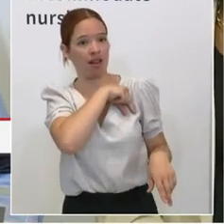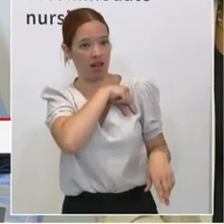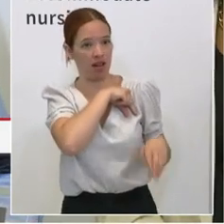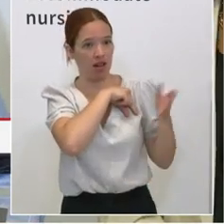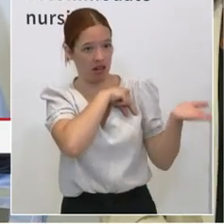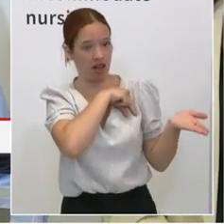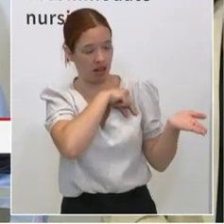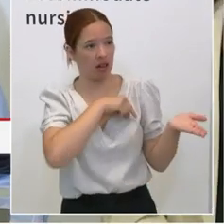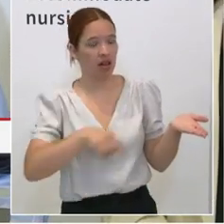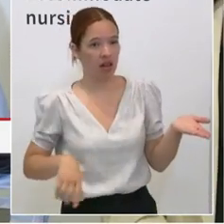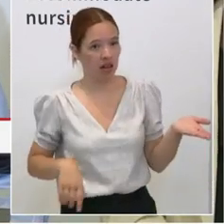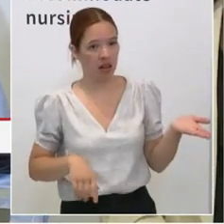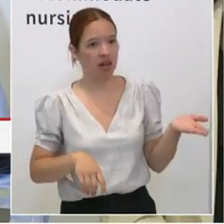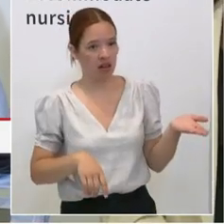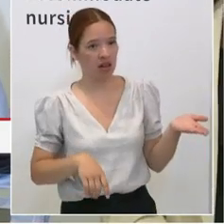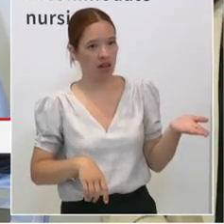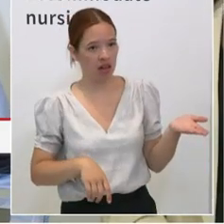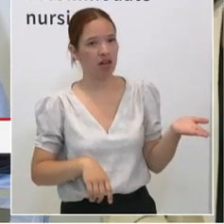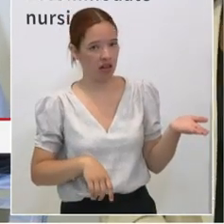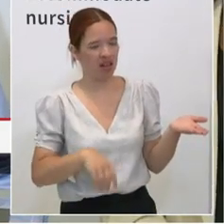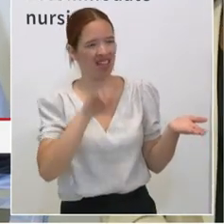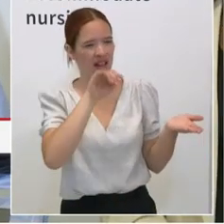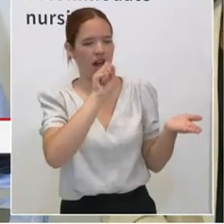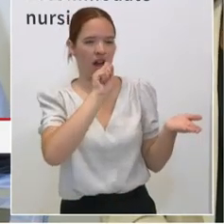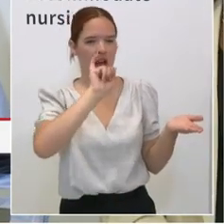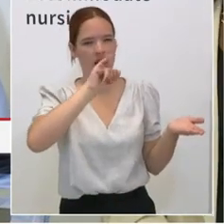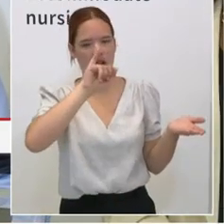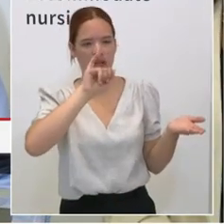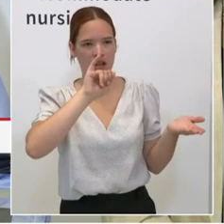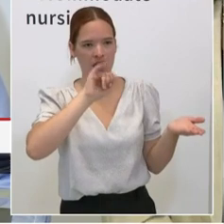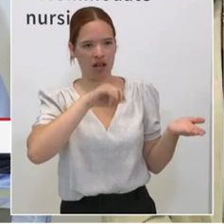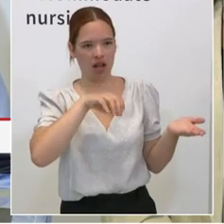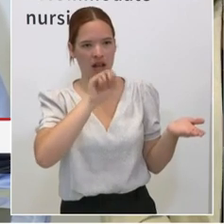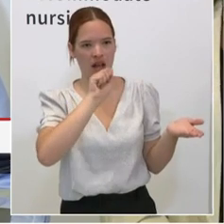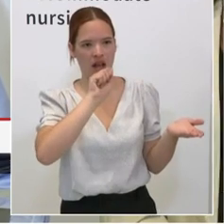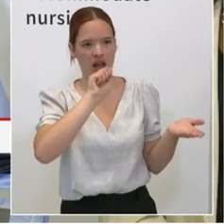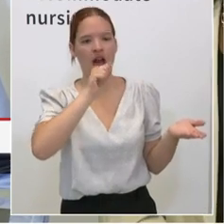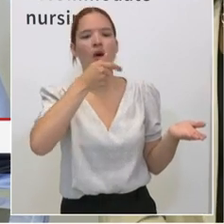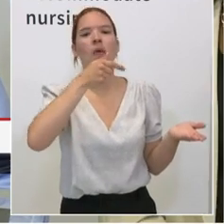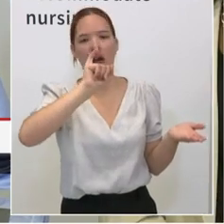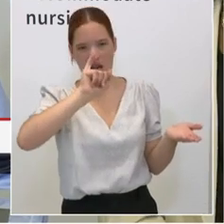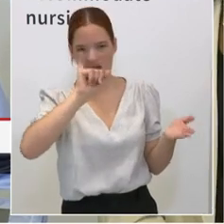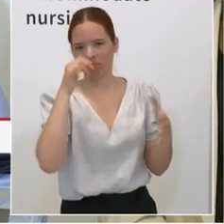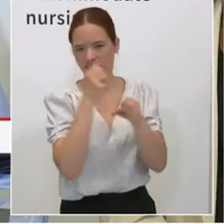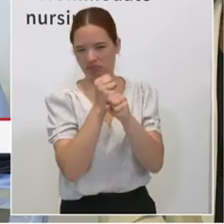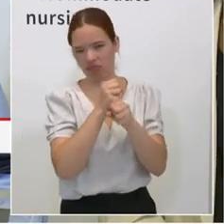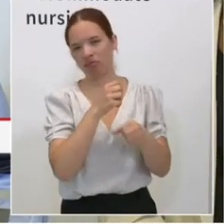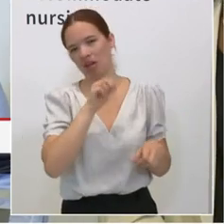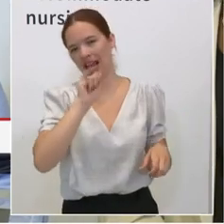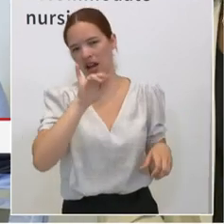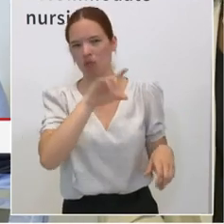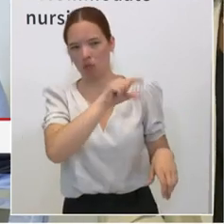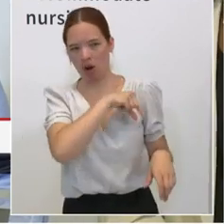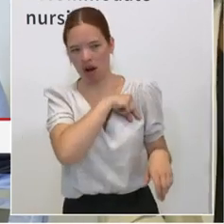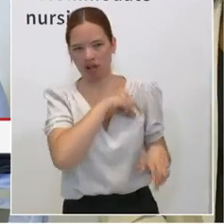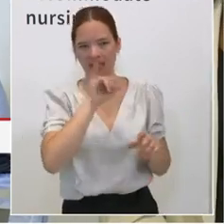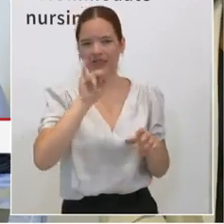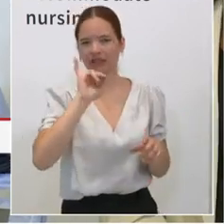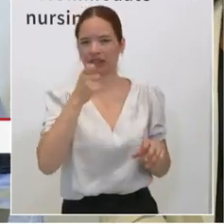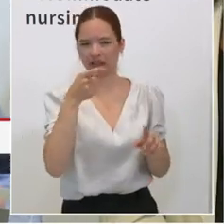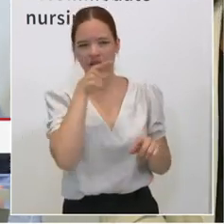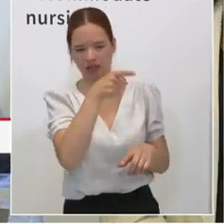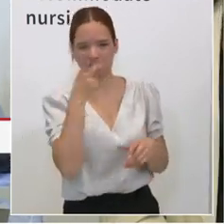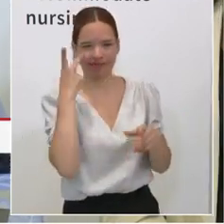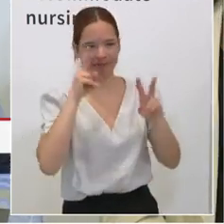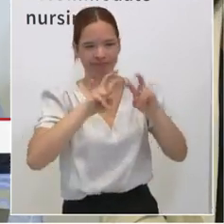the wildfires in Canada. As you know, yesterday we were in a code red, and today, this morning, we were